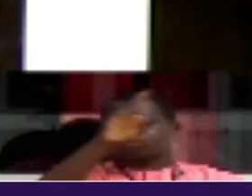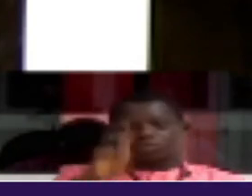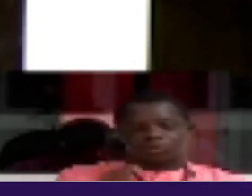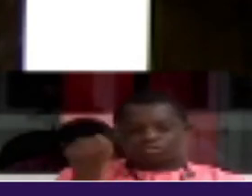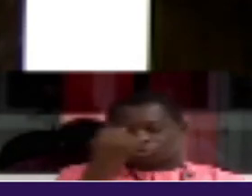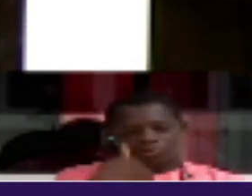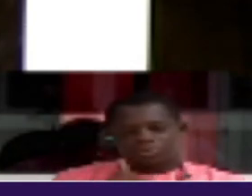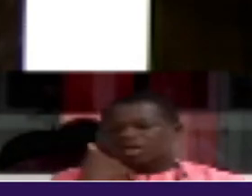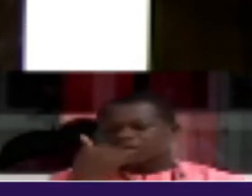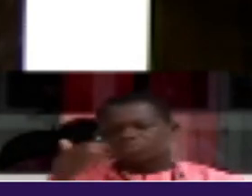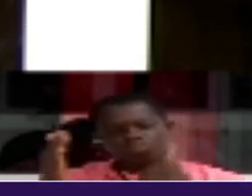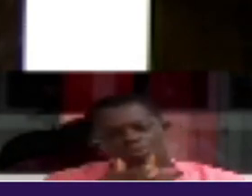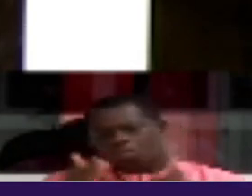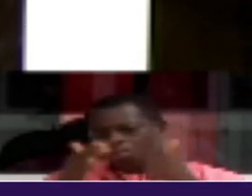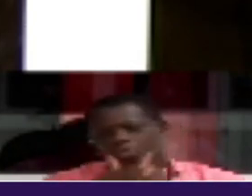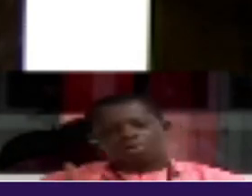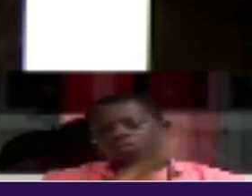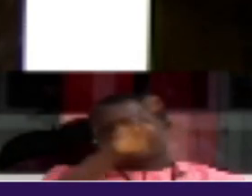questions.